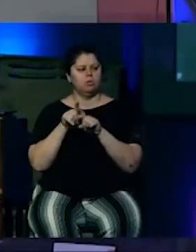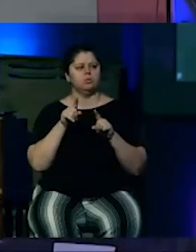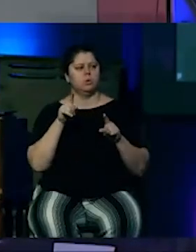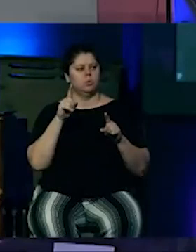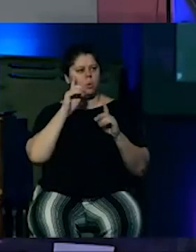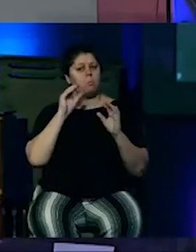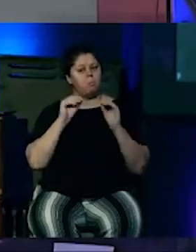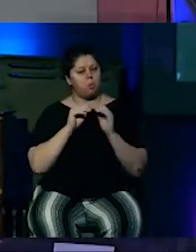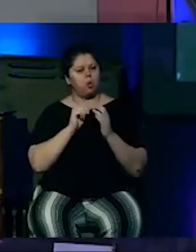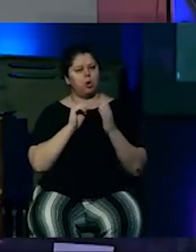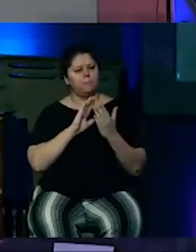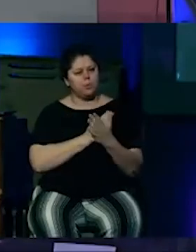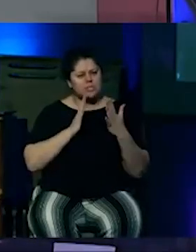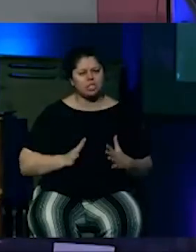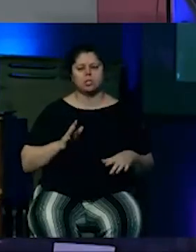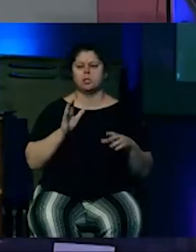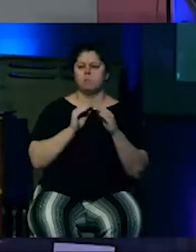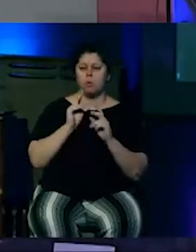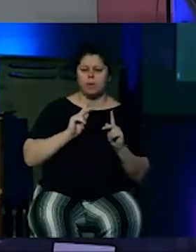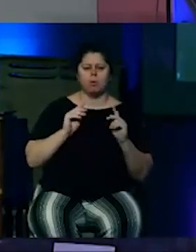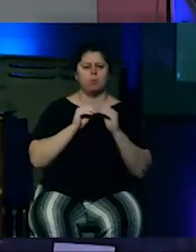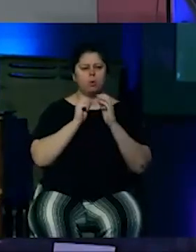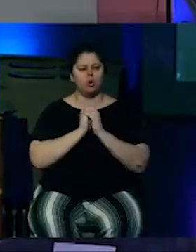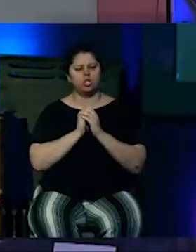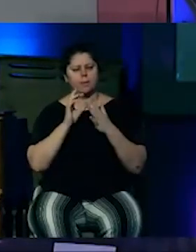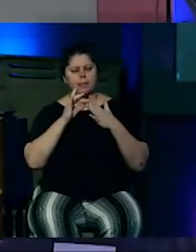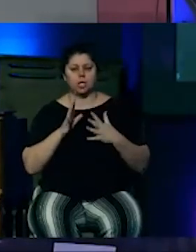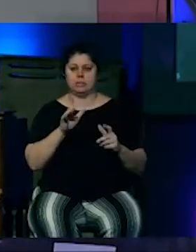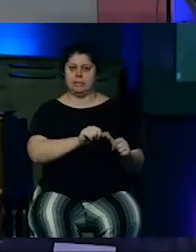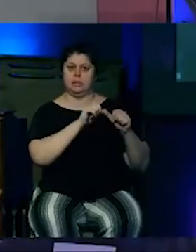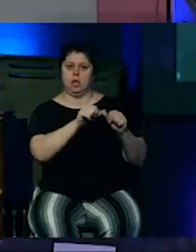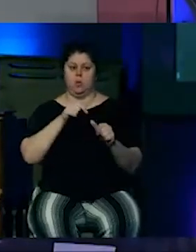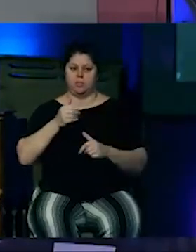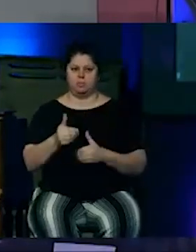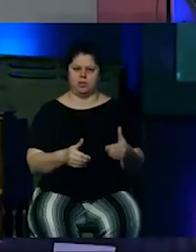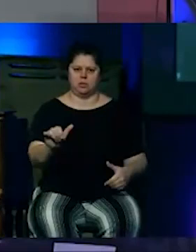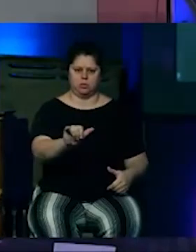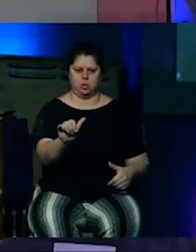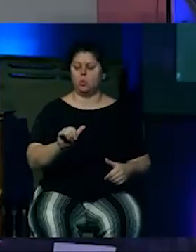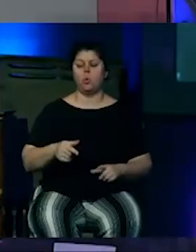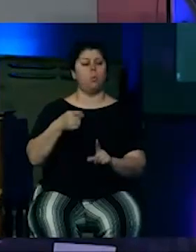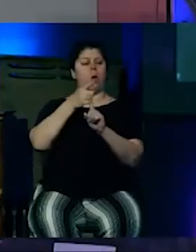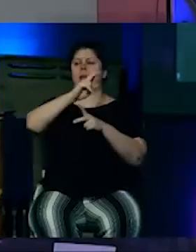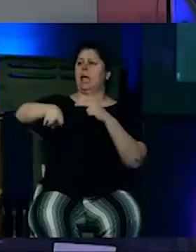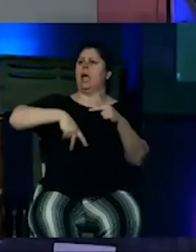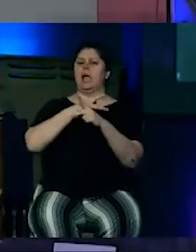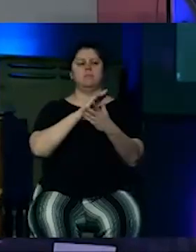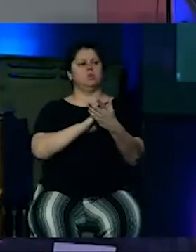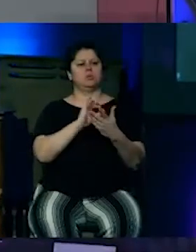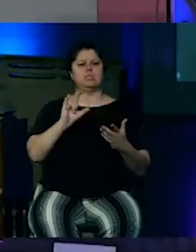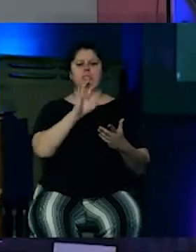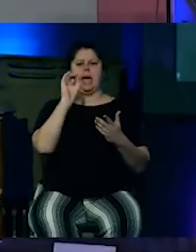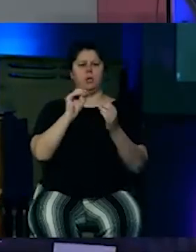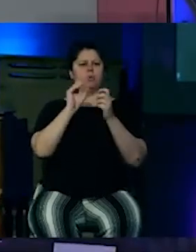more people, more worship leaders continue in this process too. I don't think that there's one kind of musical style or worship tradition that is better